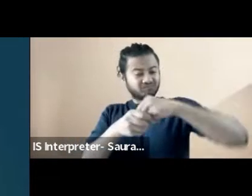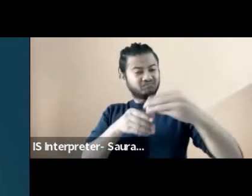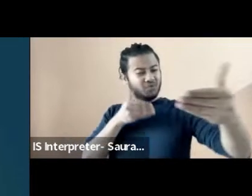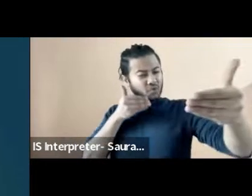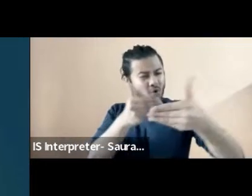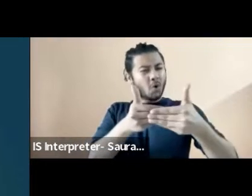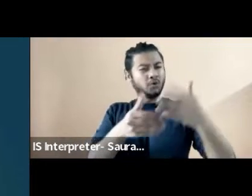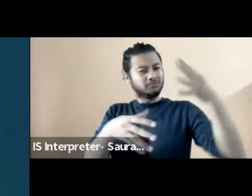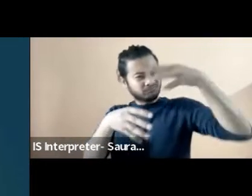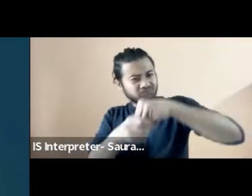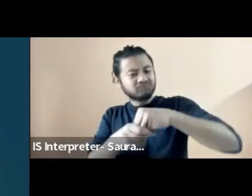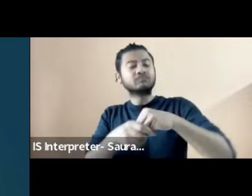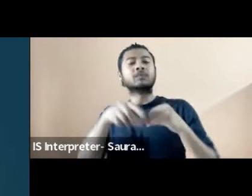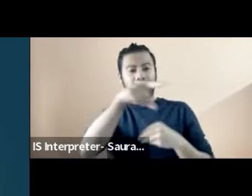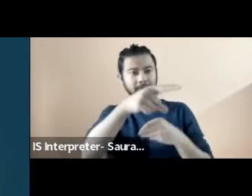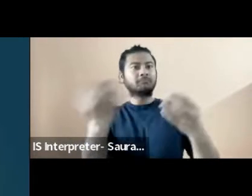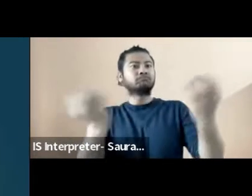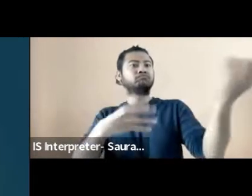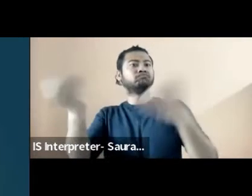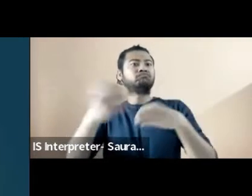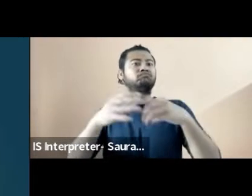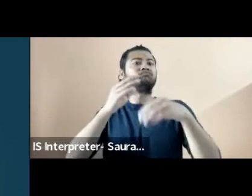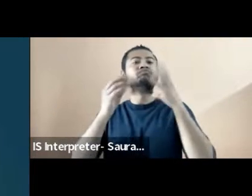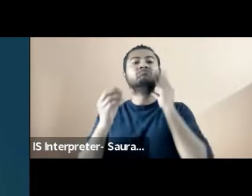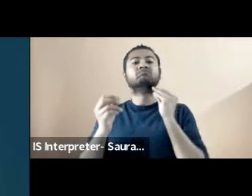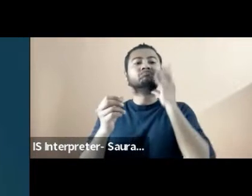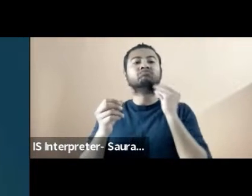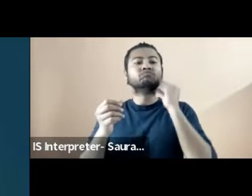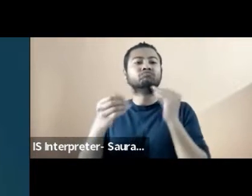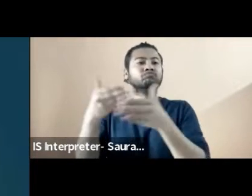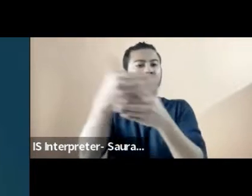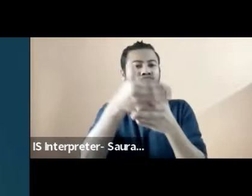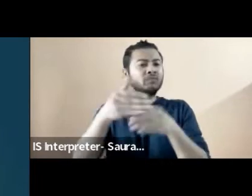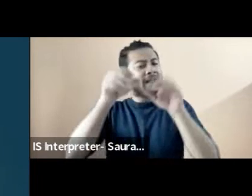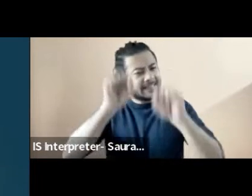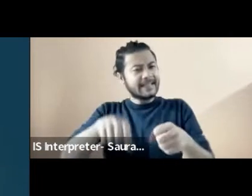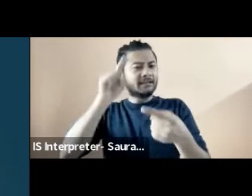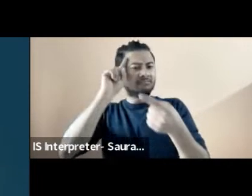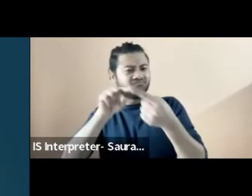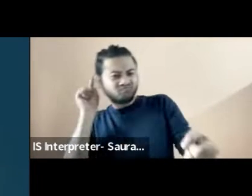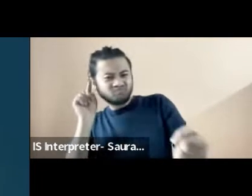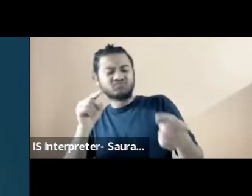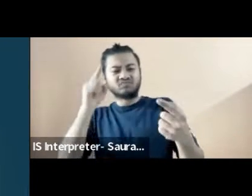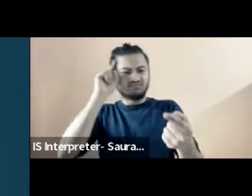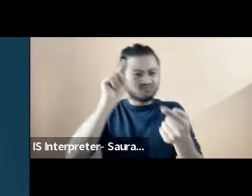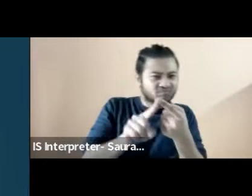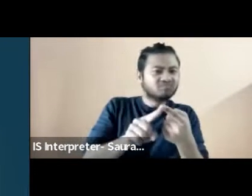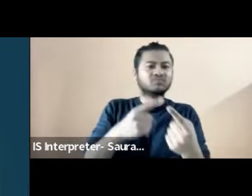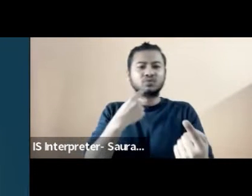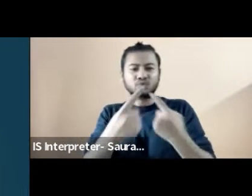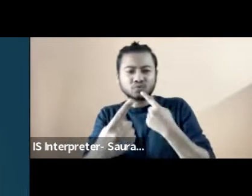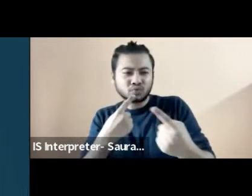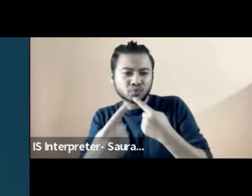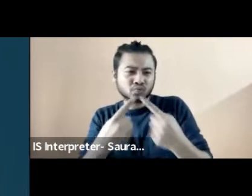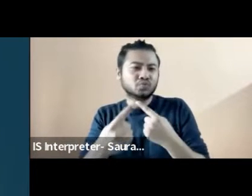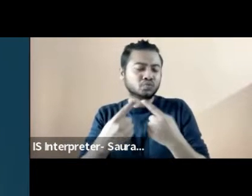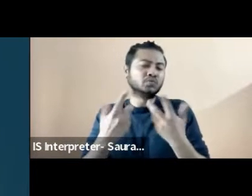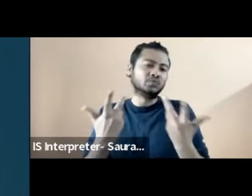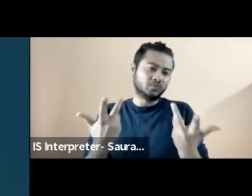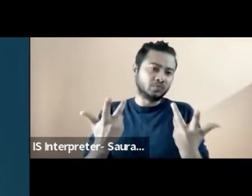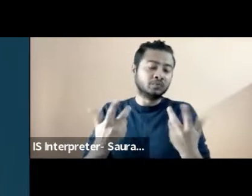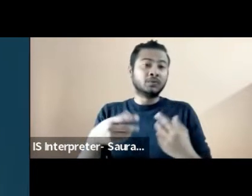primary output of these seminars is an annotated report, which is sort of